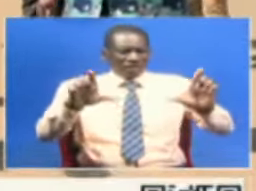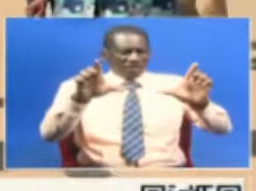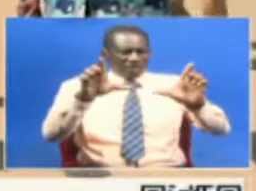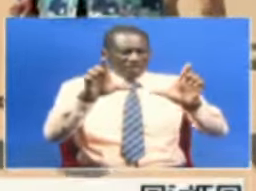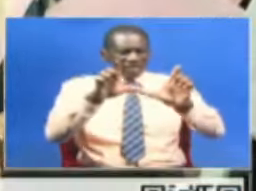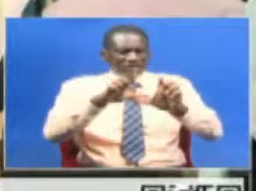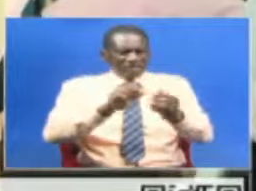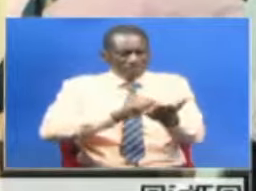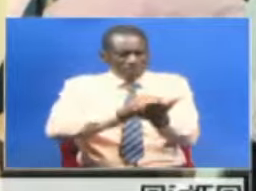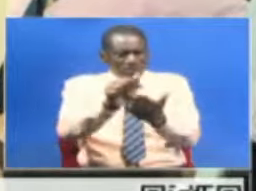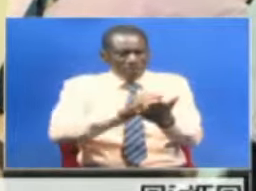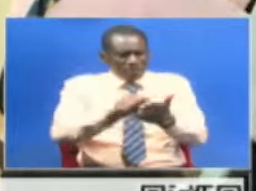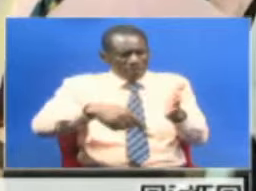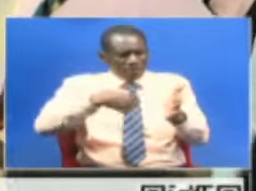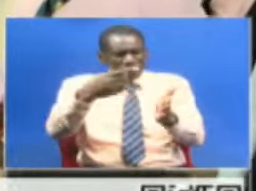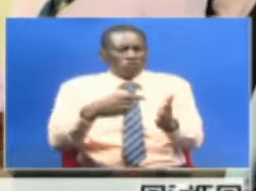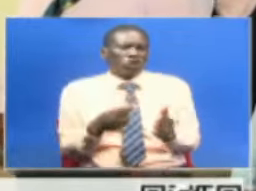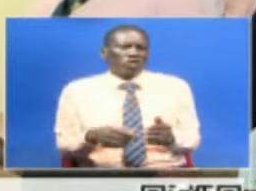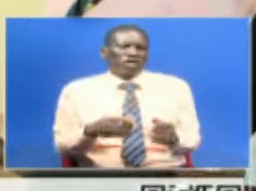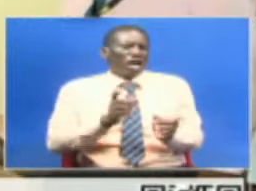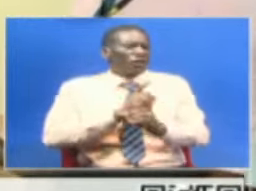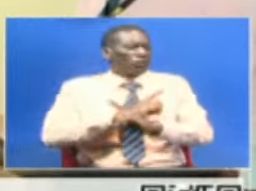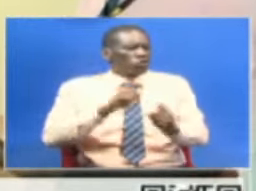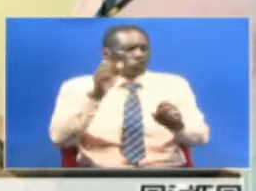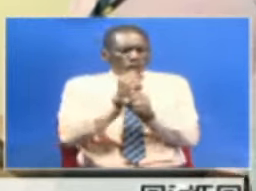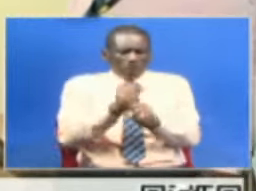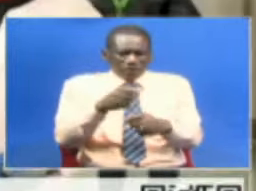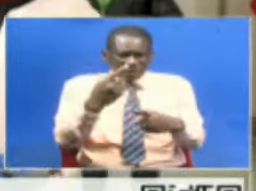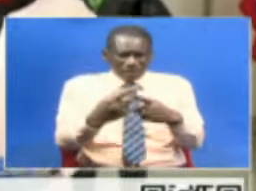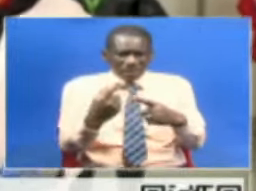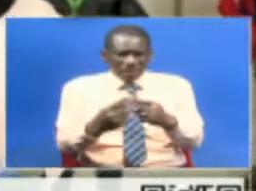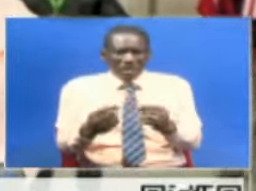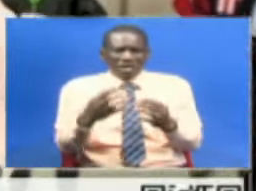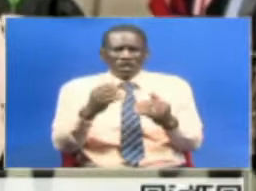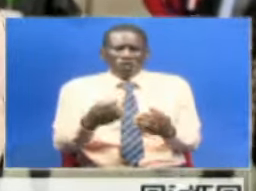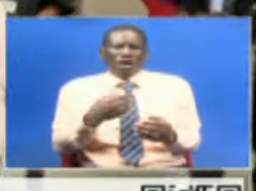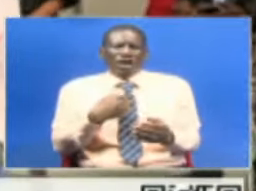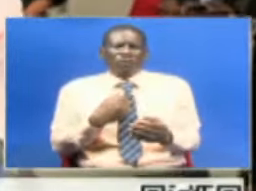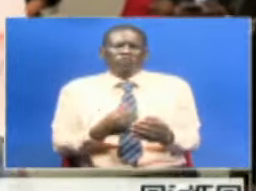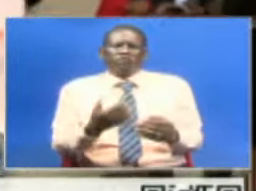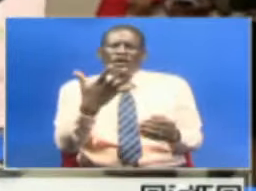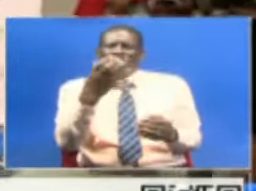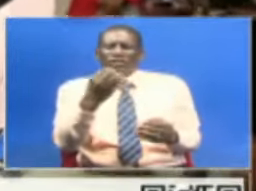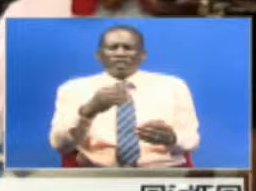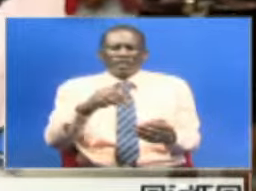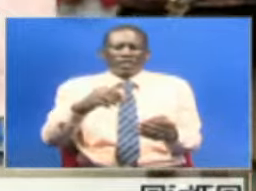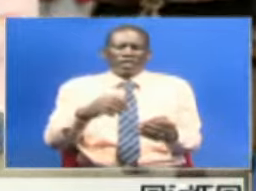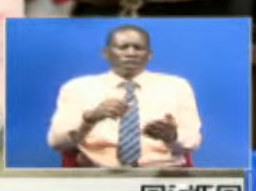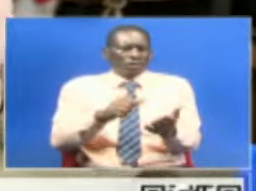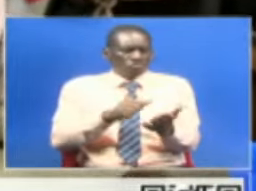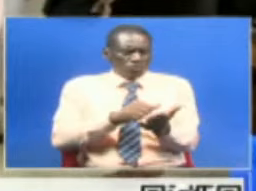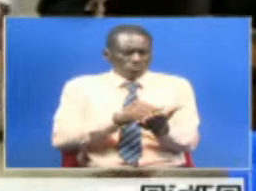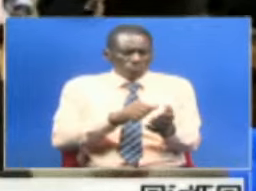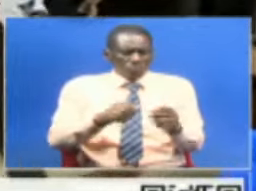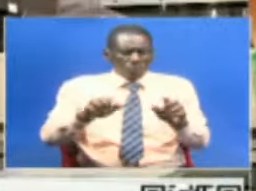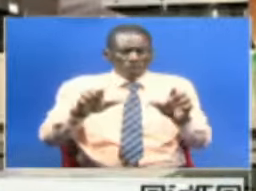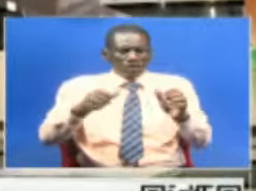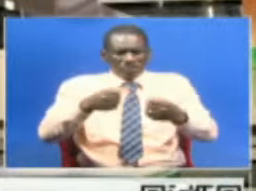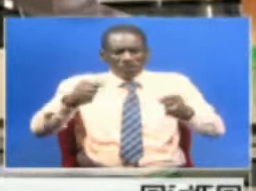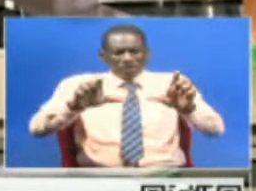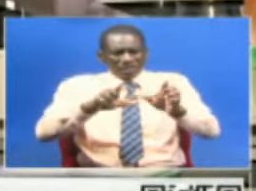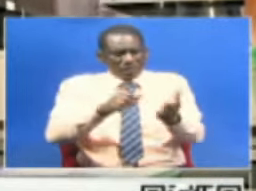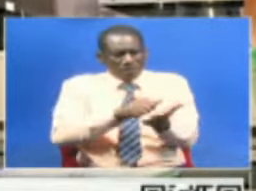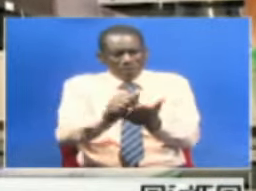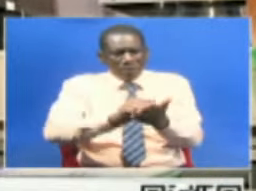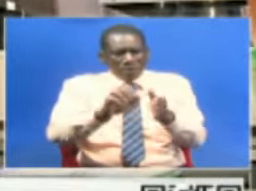has barely functioned this year, leading to a backlog of 500,000 unprinted driving licenses.